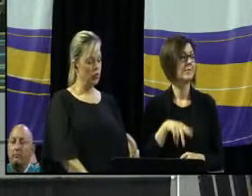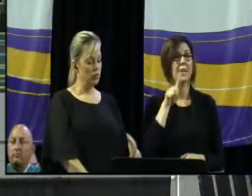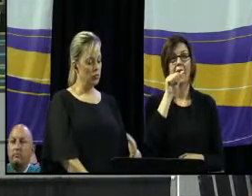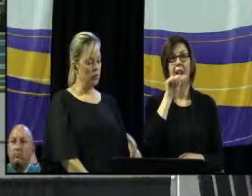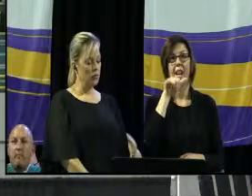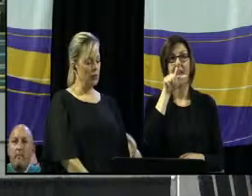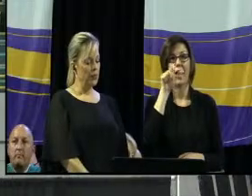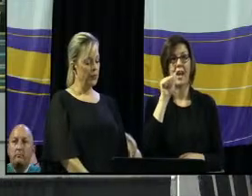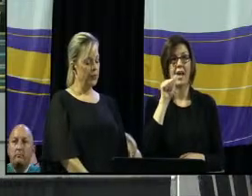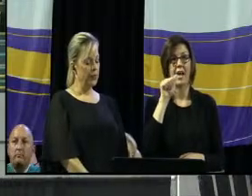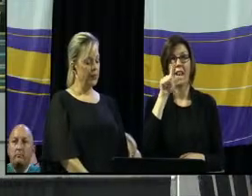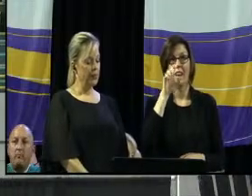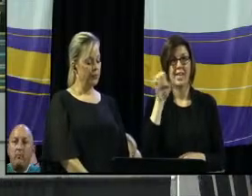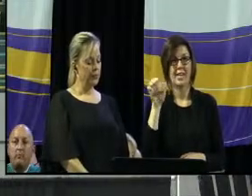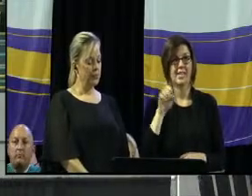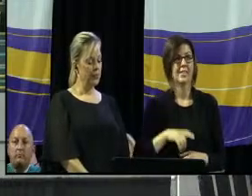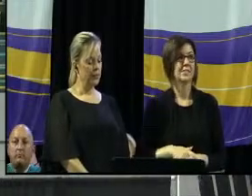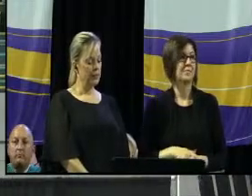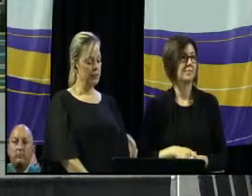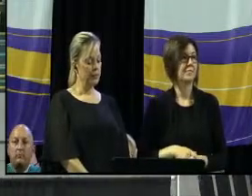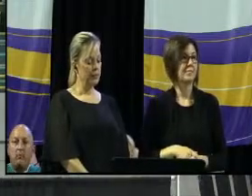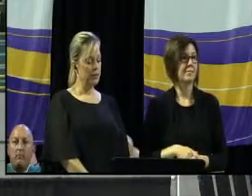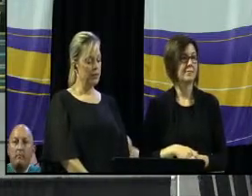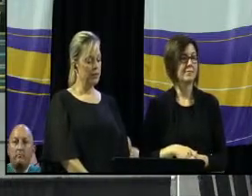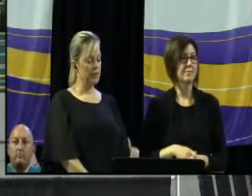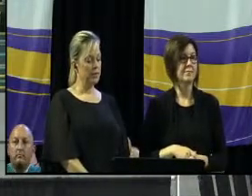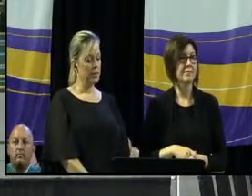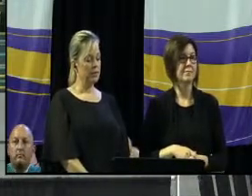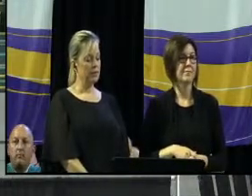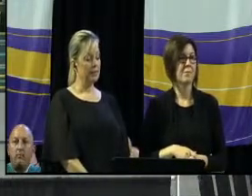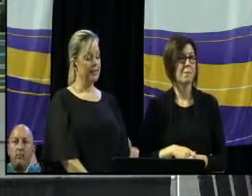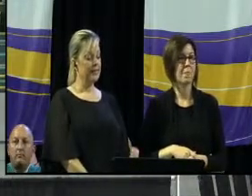Layla Danielle Lee.